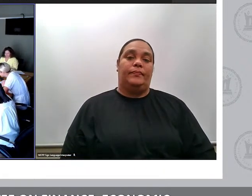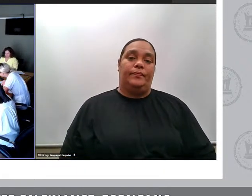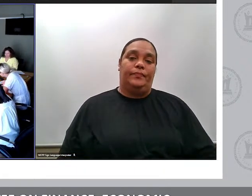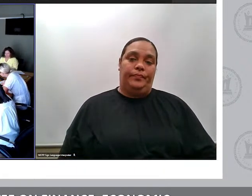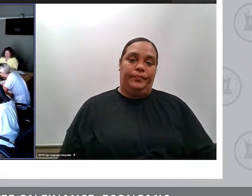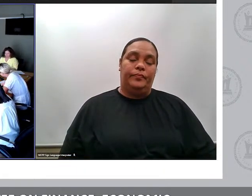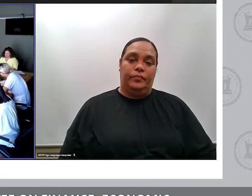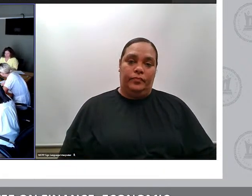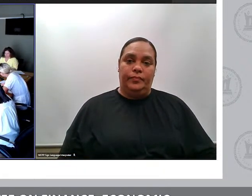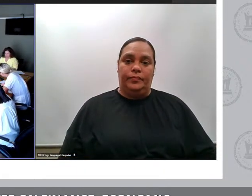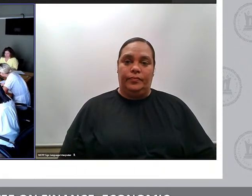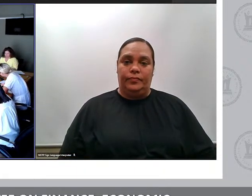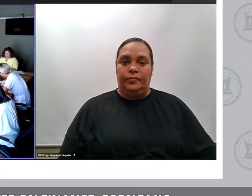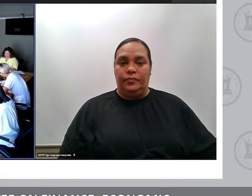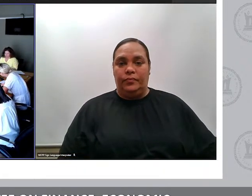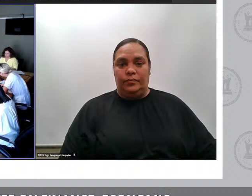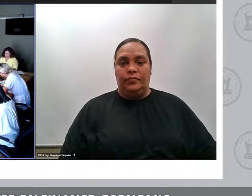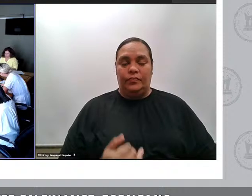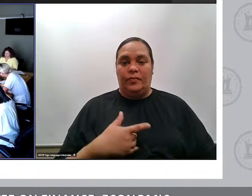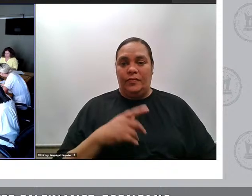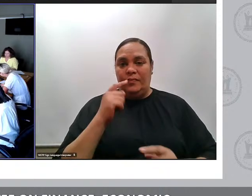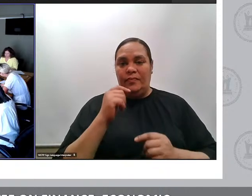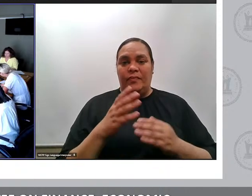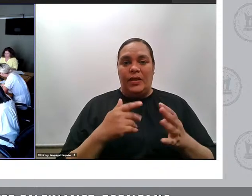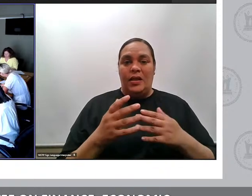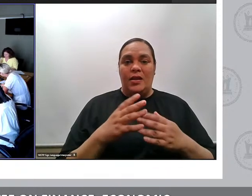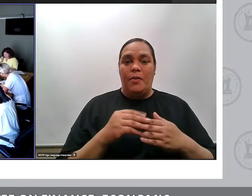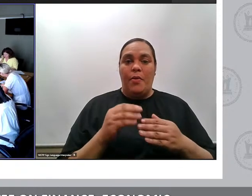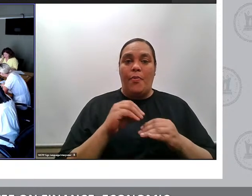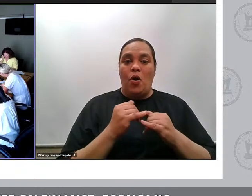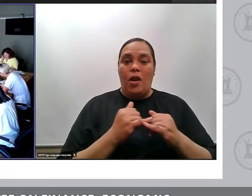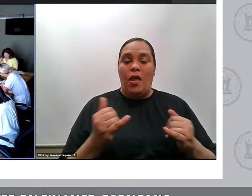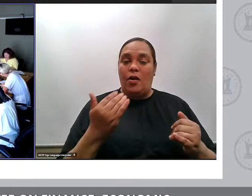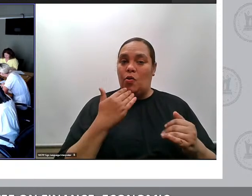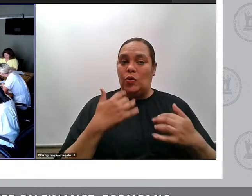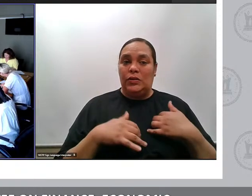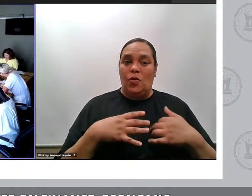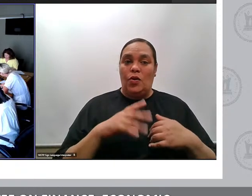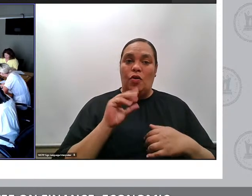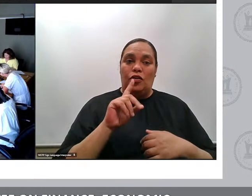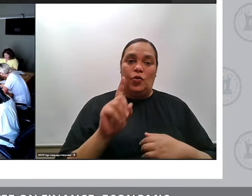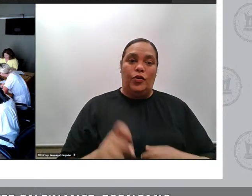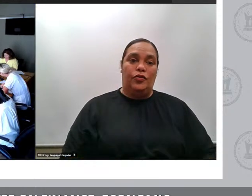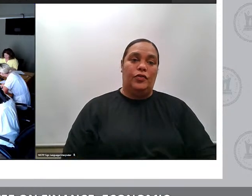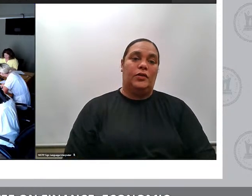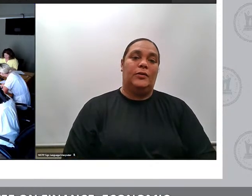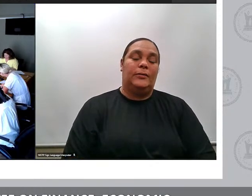Thank you, member. I now recognize any members online who might have questions.